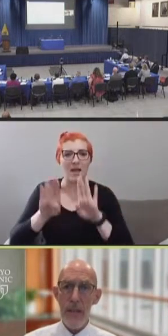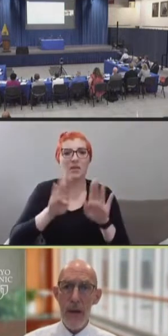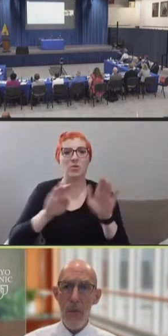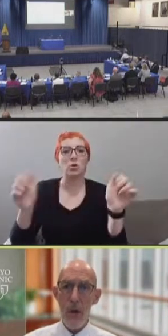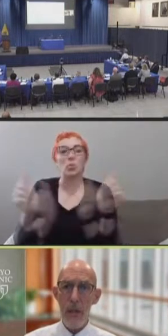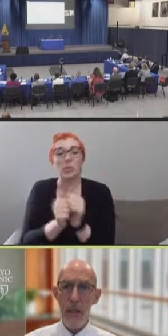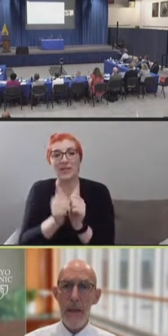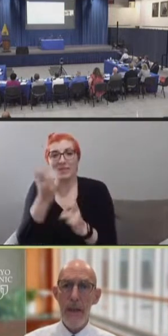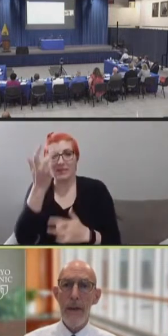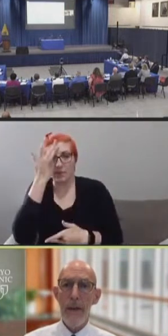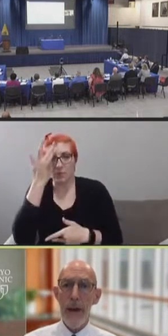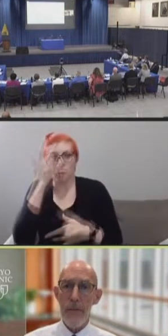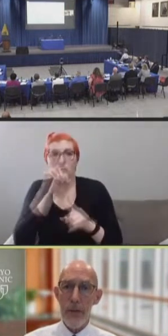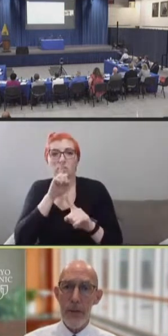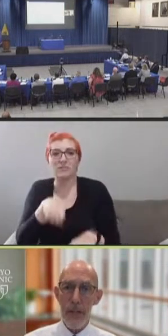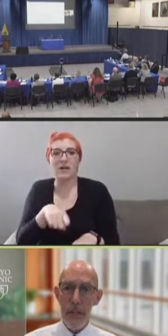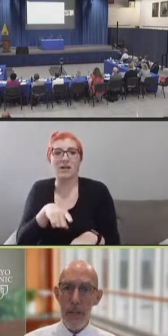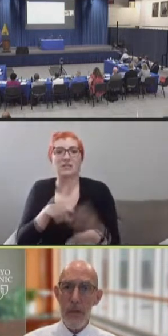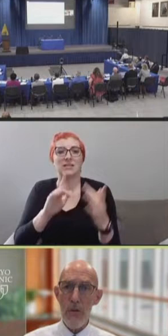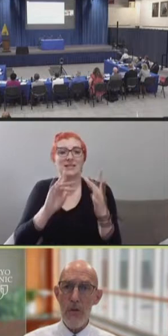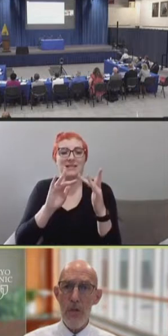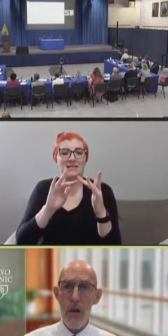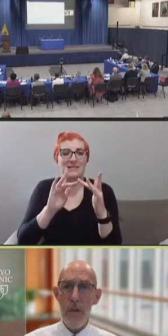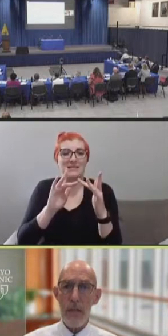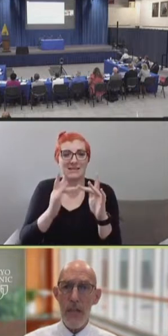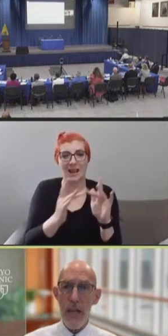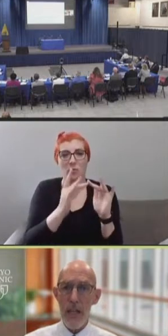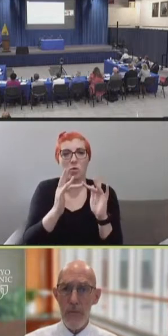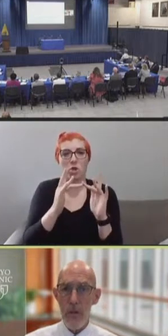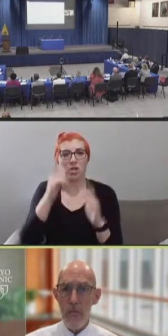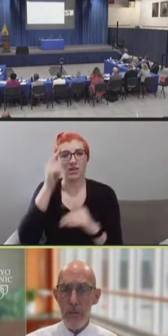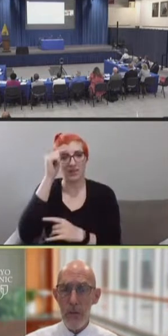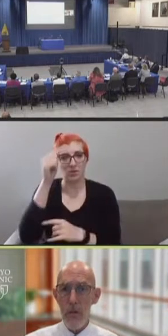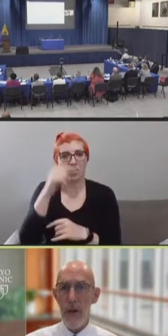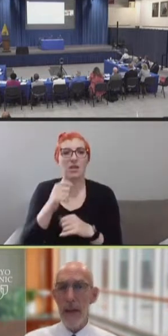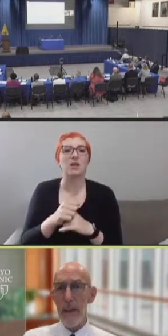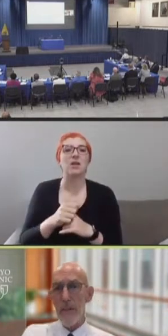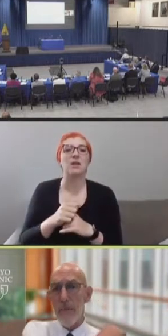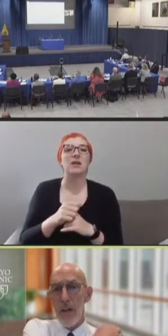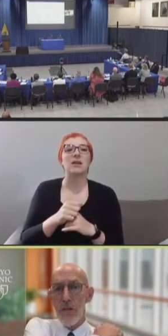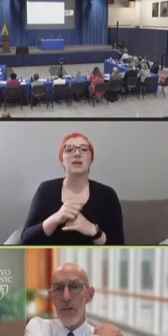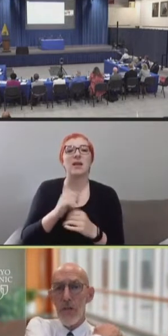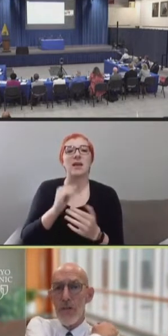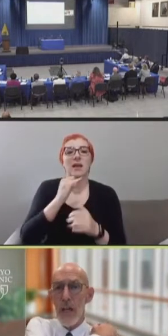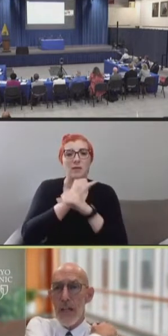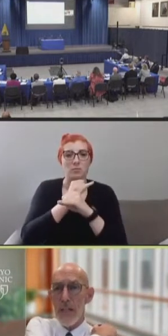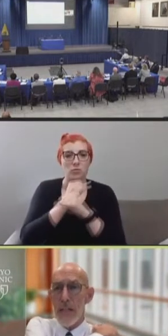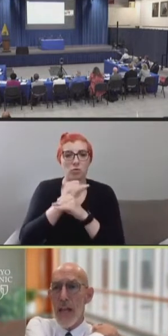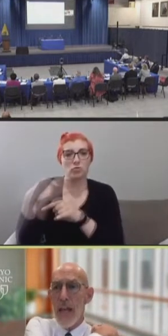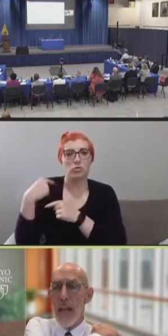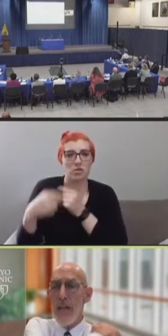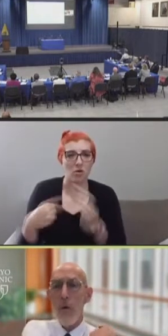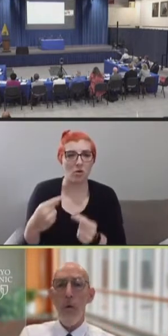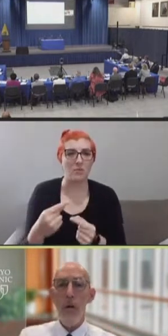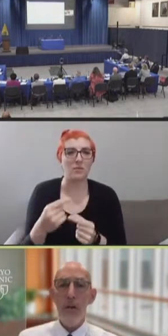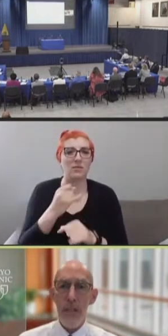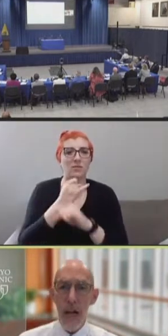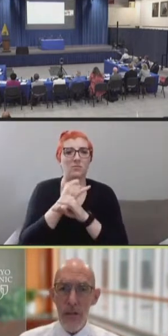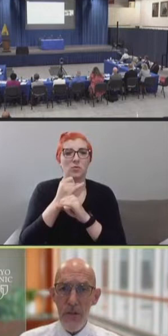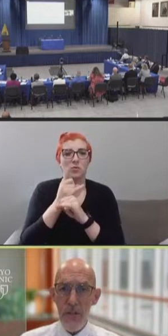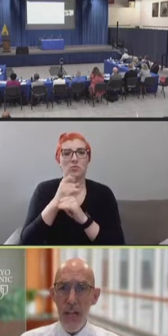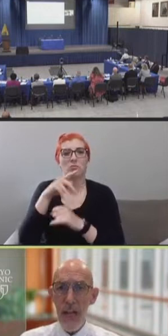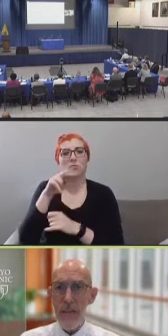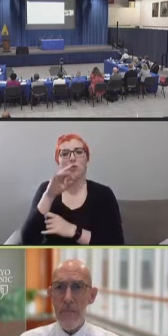response network theory, immunogenomics, and immune profiling and functional studies in order